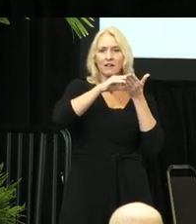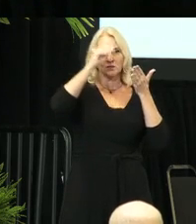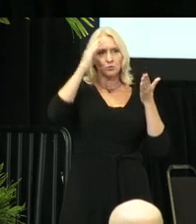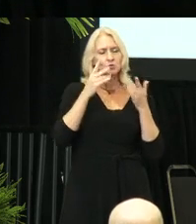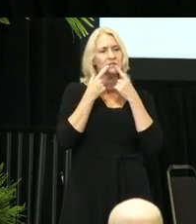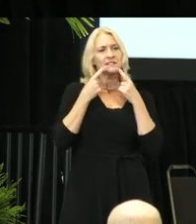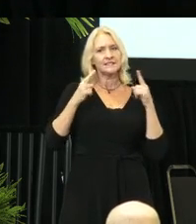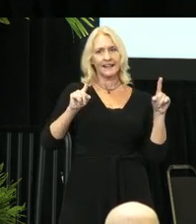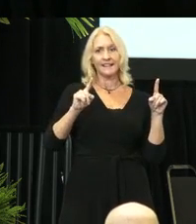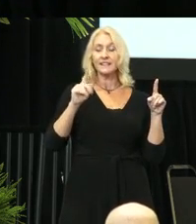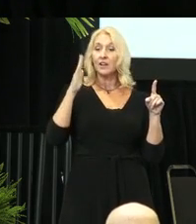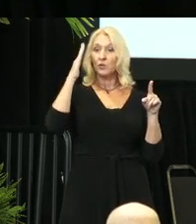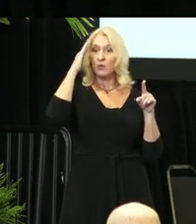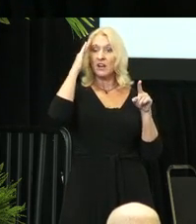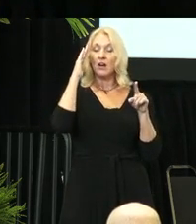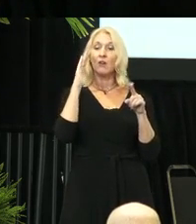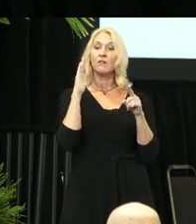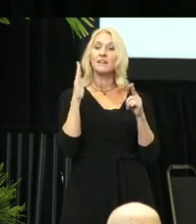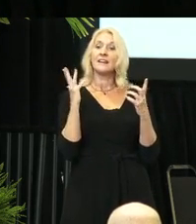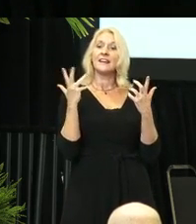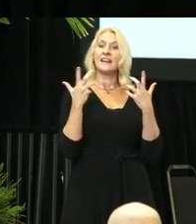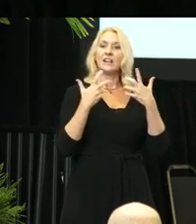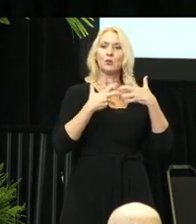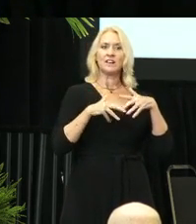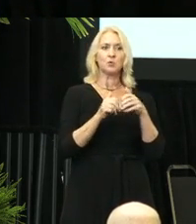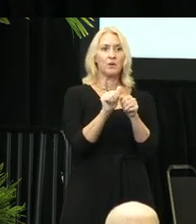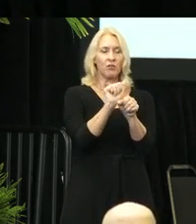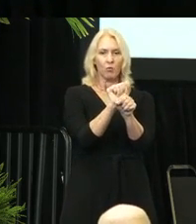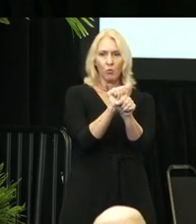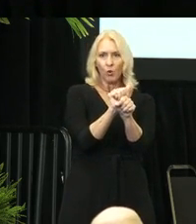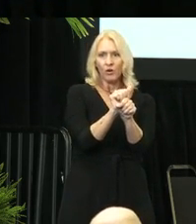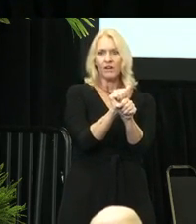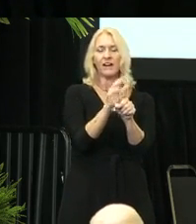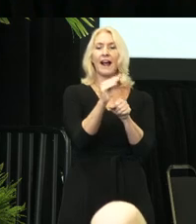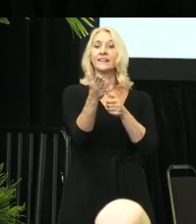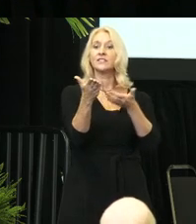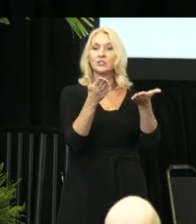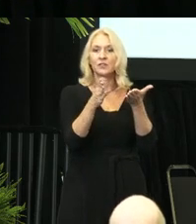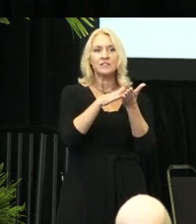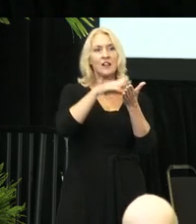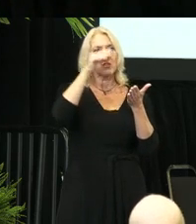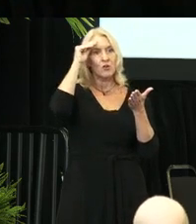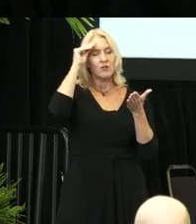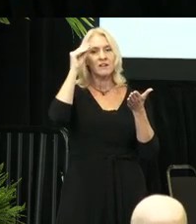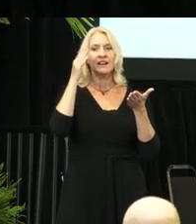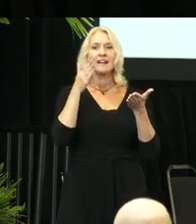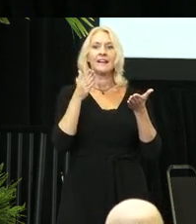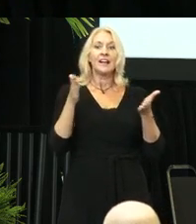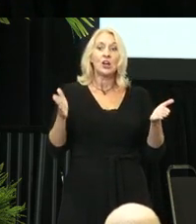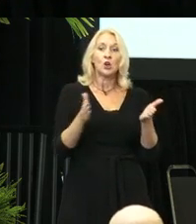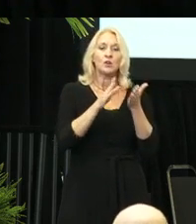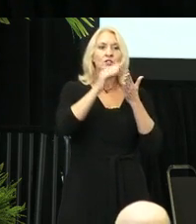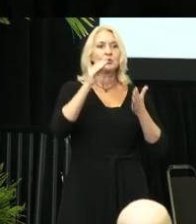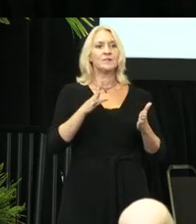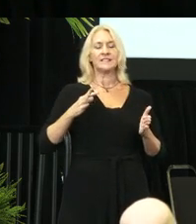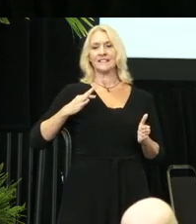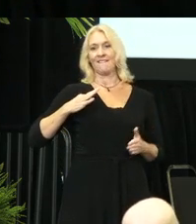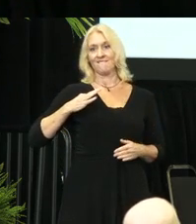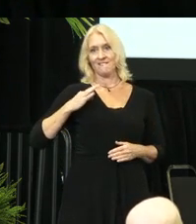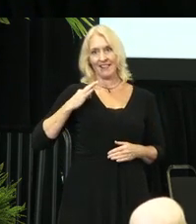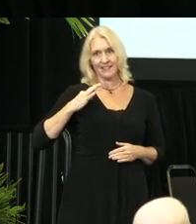We know that career integration through service learning and civic engagement, leadership